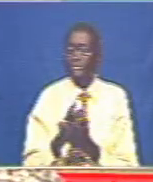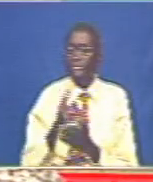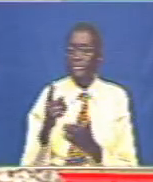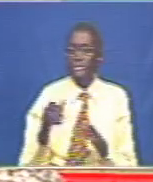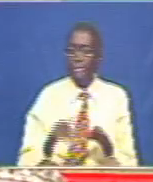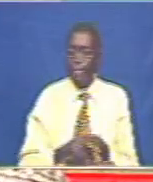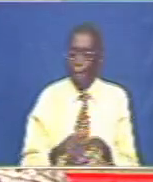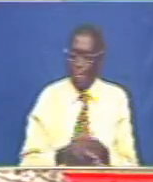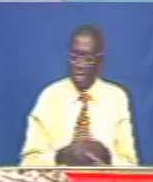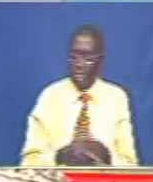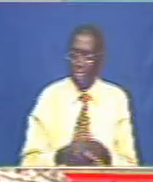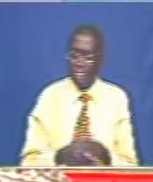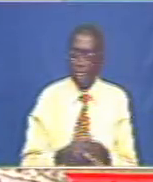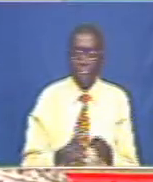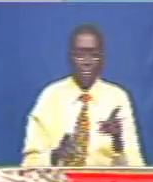members.